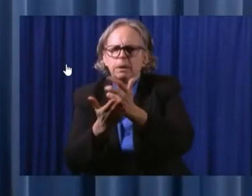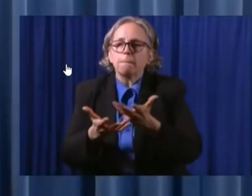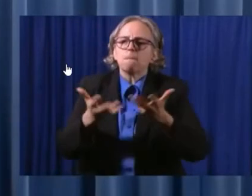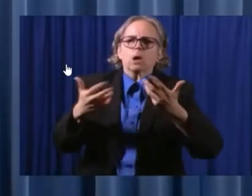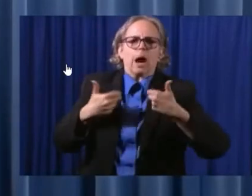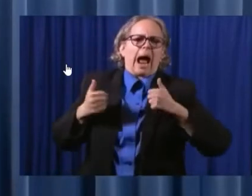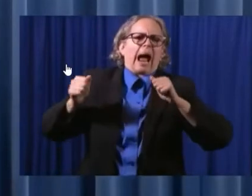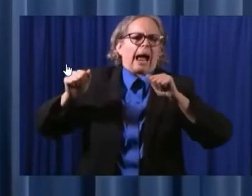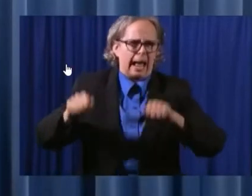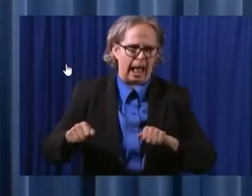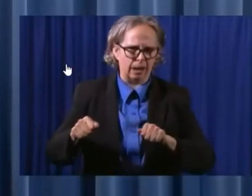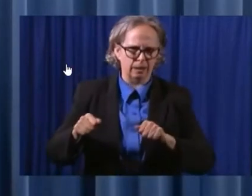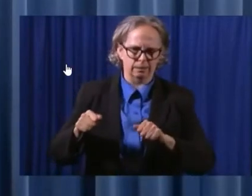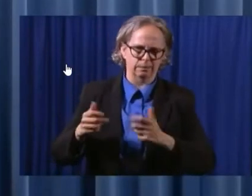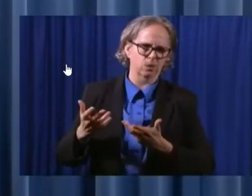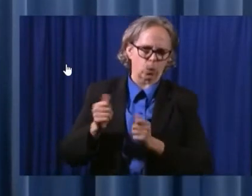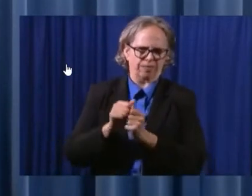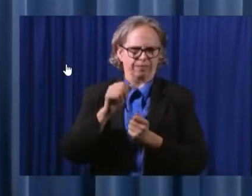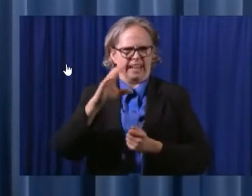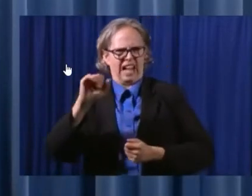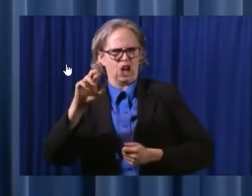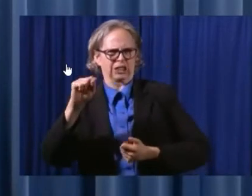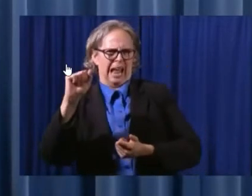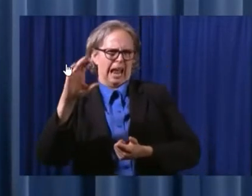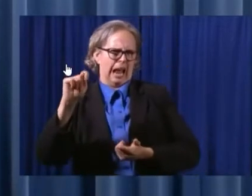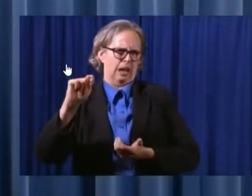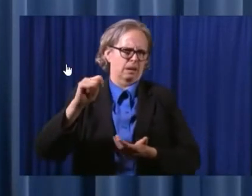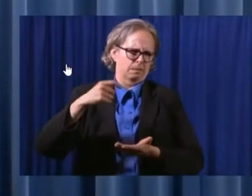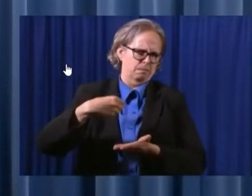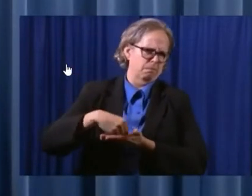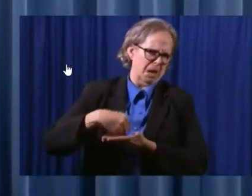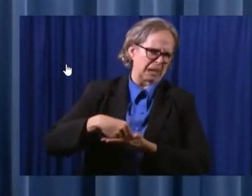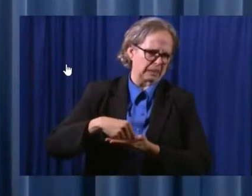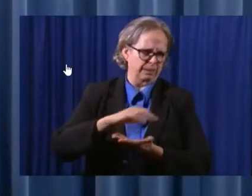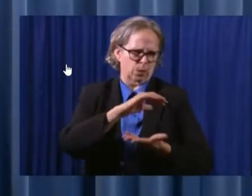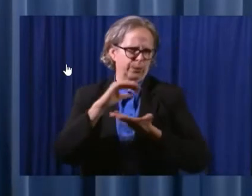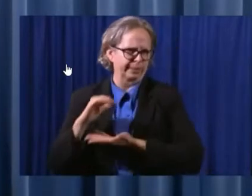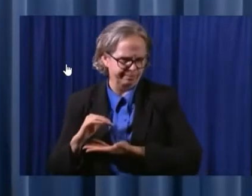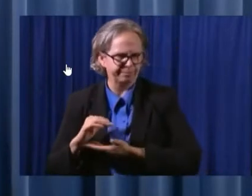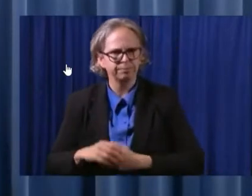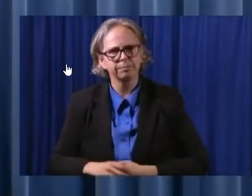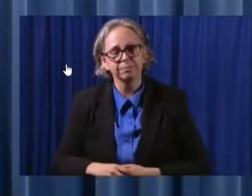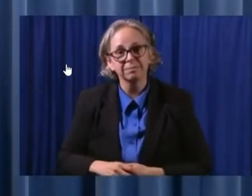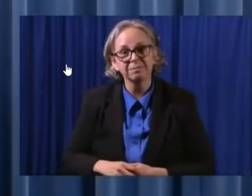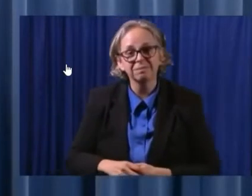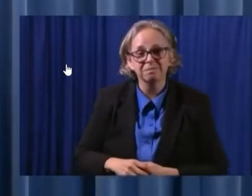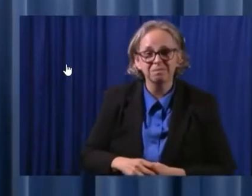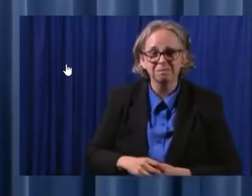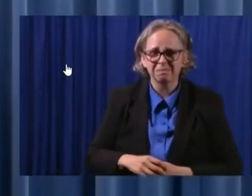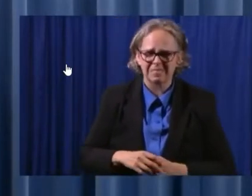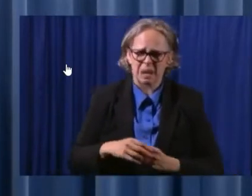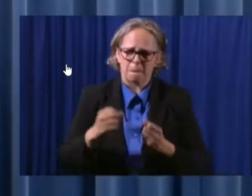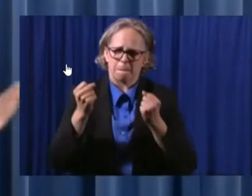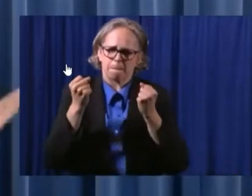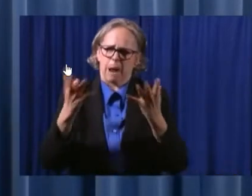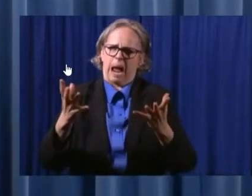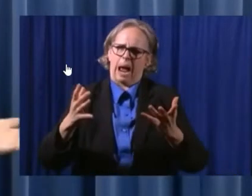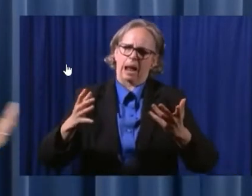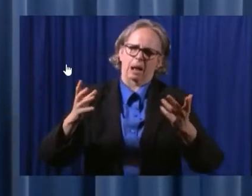coming. I want to specifically thank, and again, as I said, a lot of conversations that John, you and I both